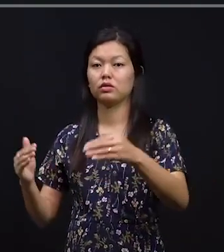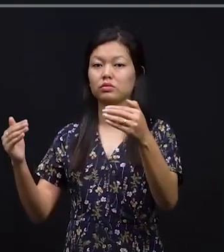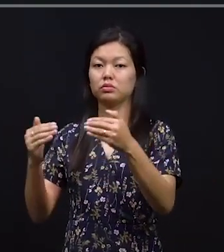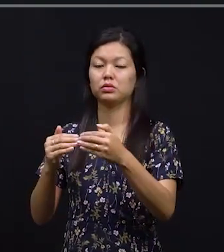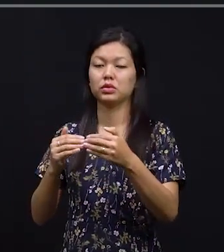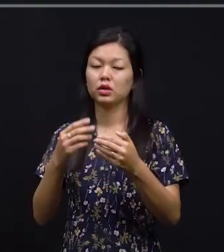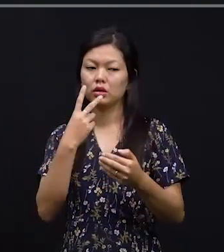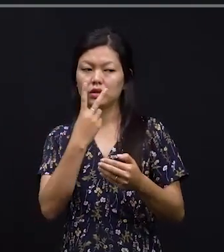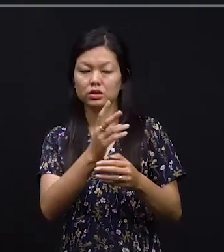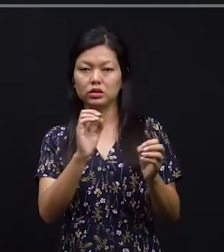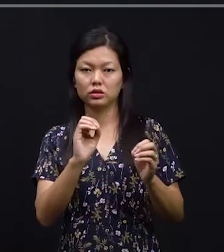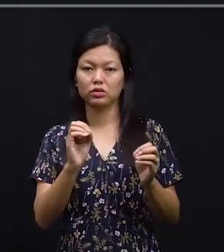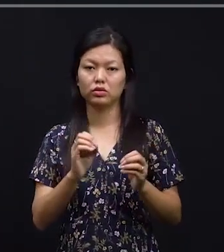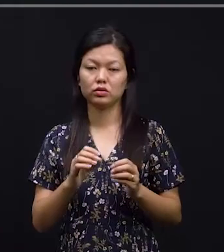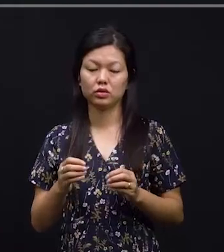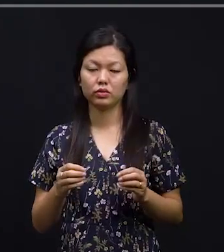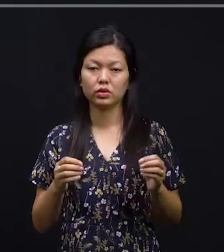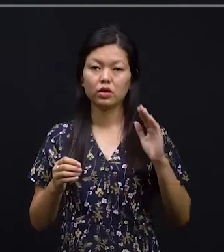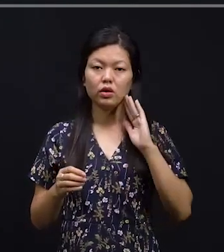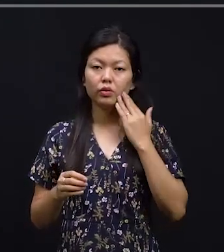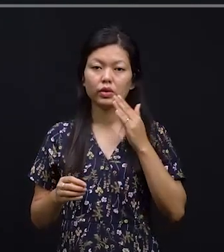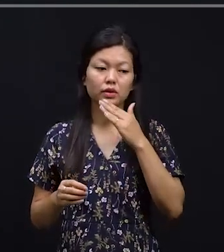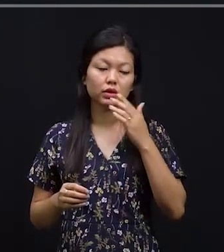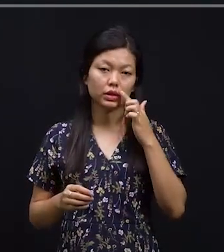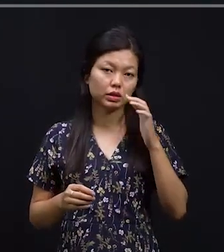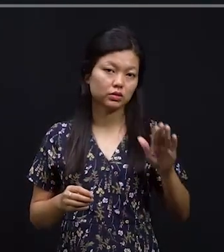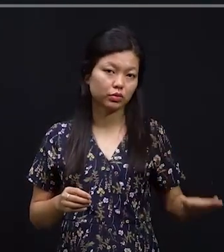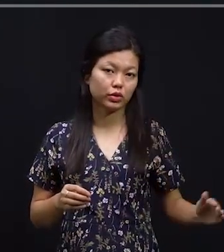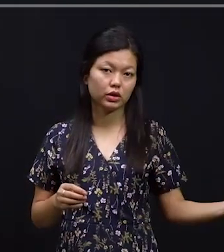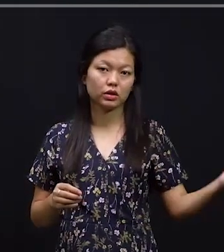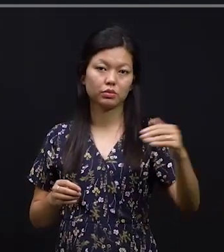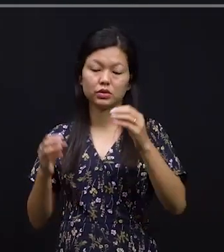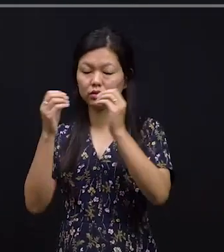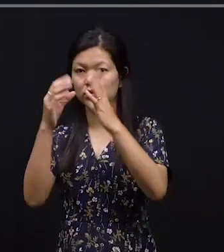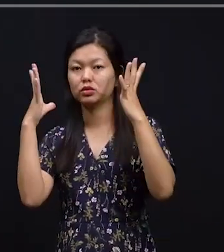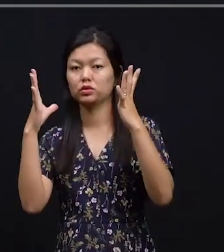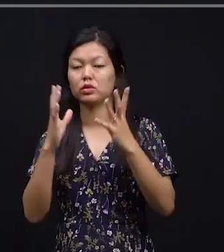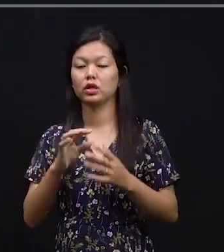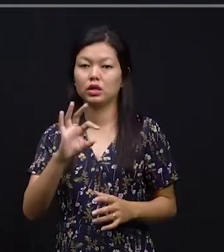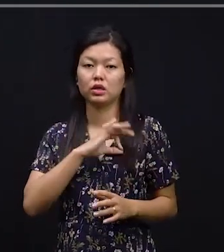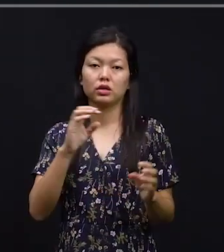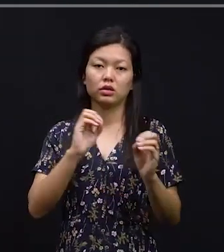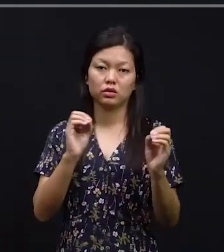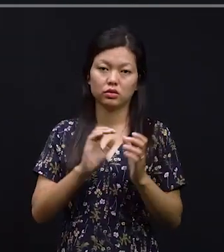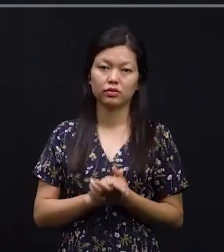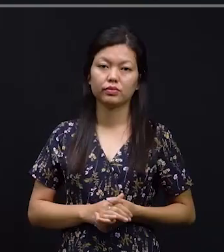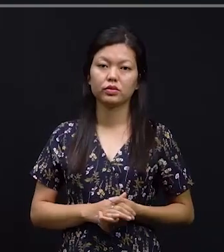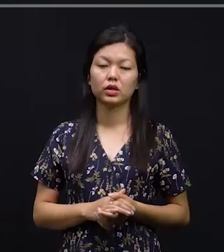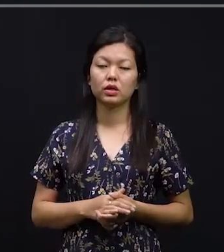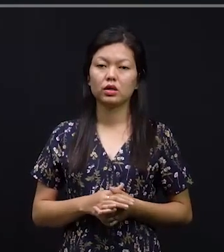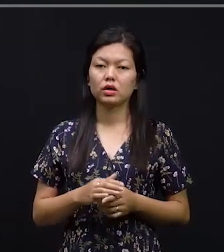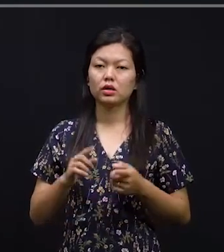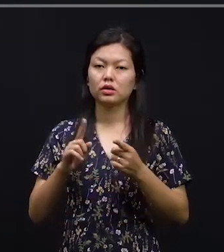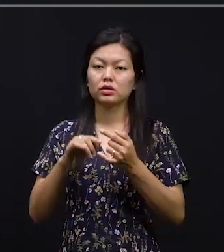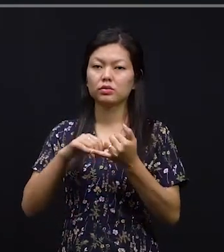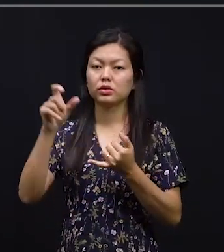useless. He considers that we will study this later on. He considers that Christmas was just a way to waste